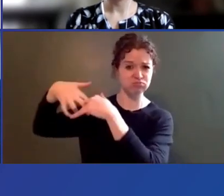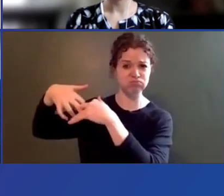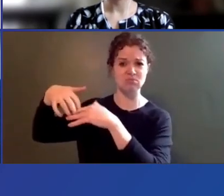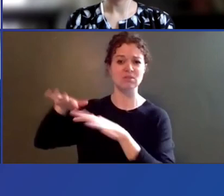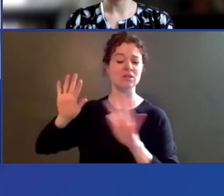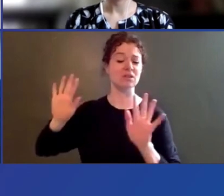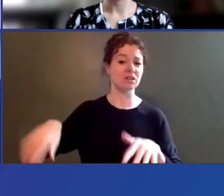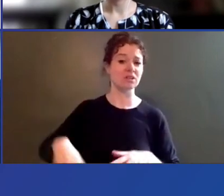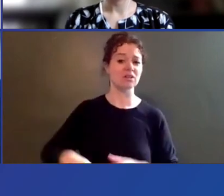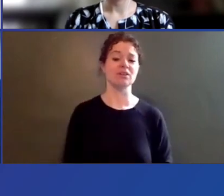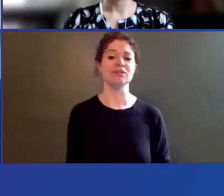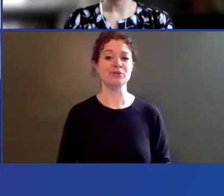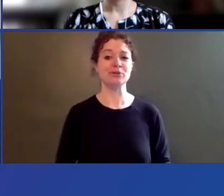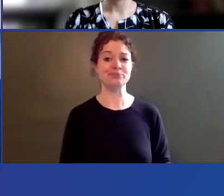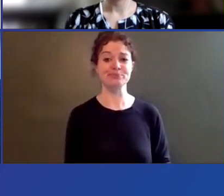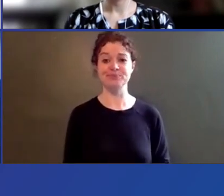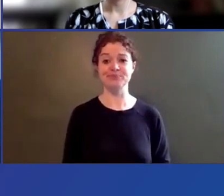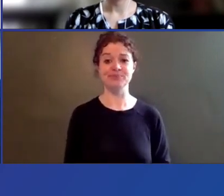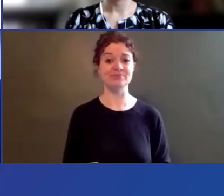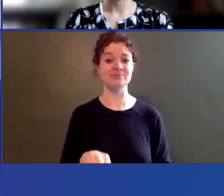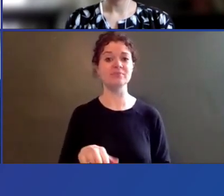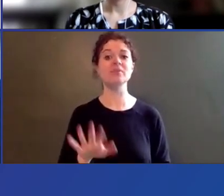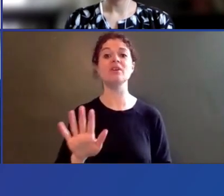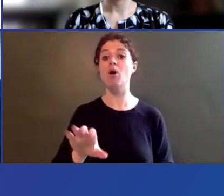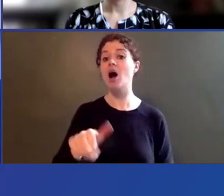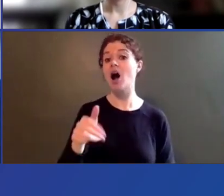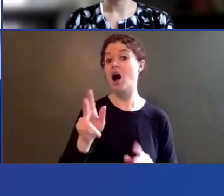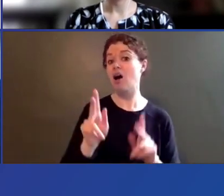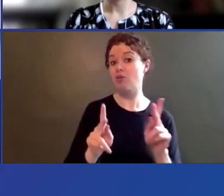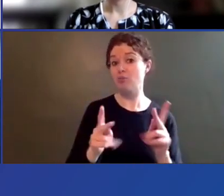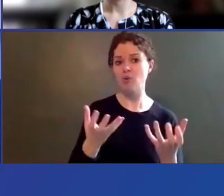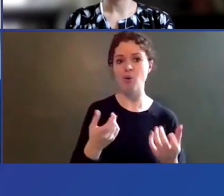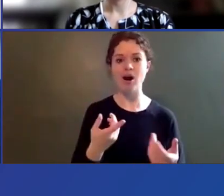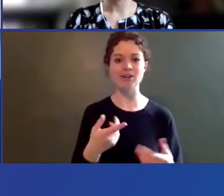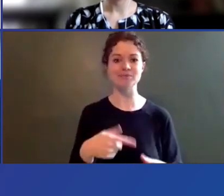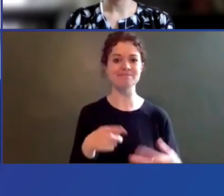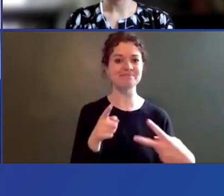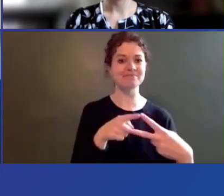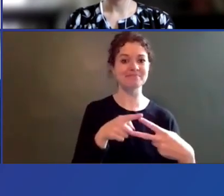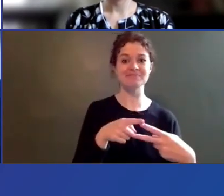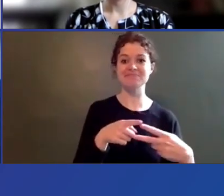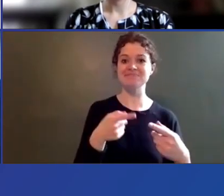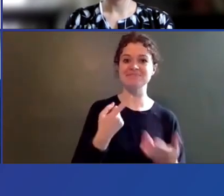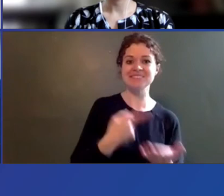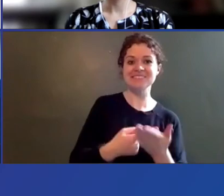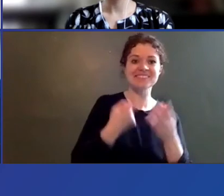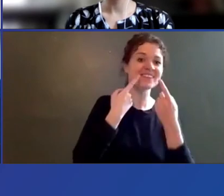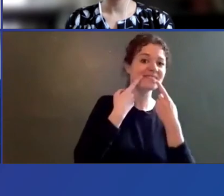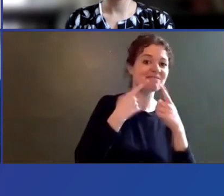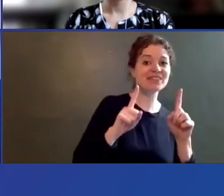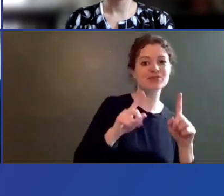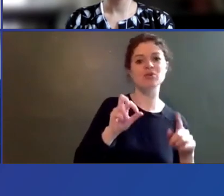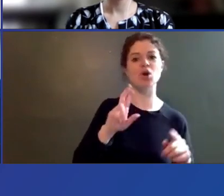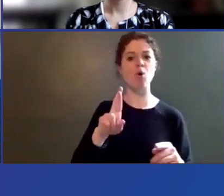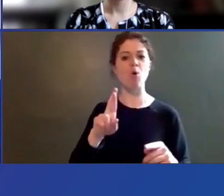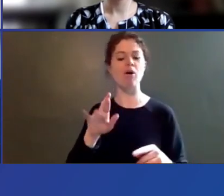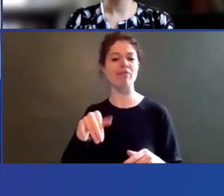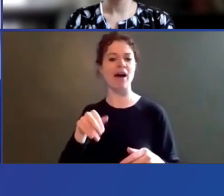else want to weigh in on either a victory or a last response to give somebody some energy who's faced in that situation?